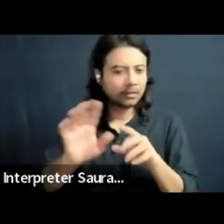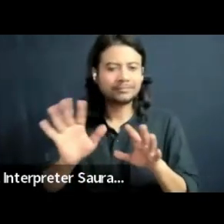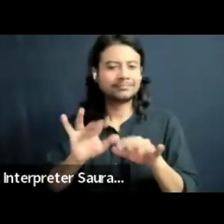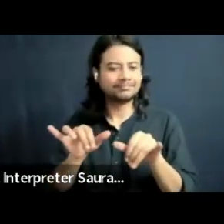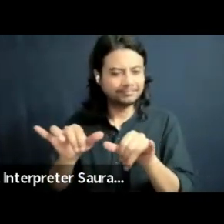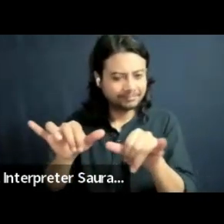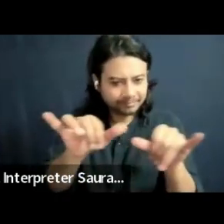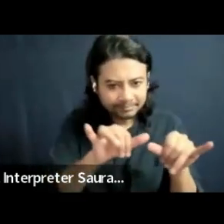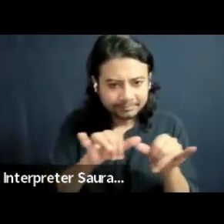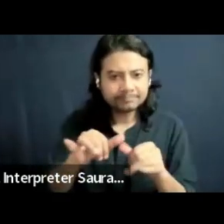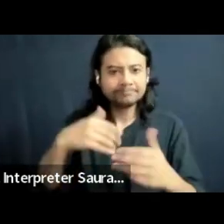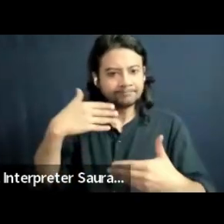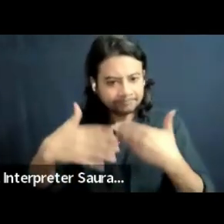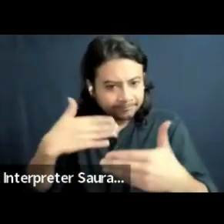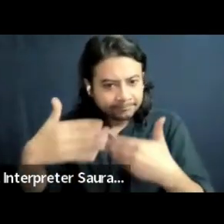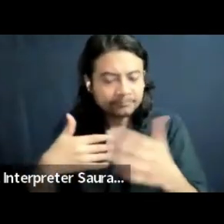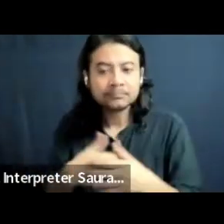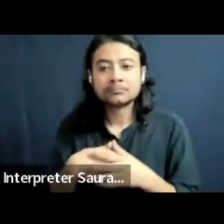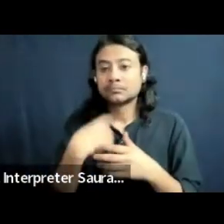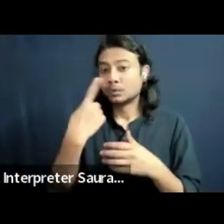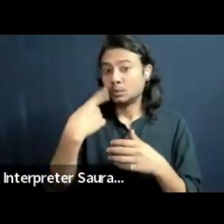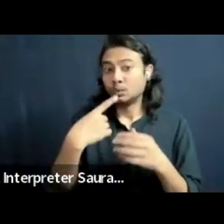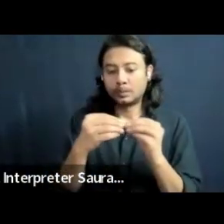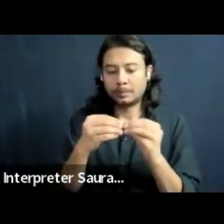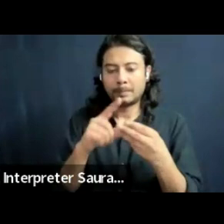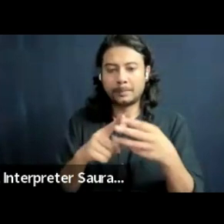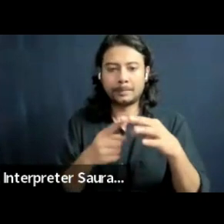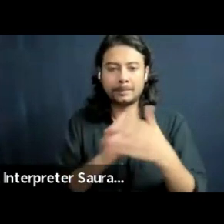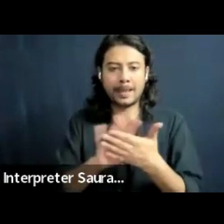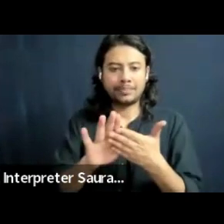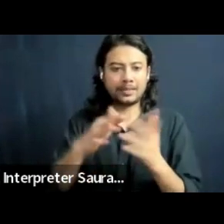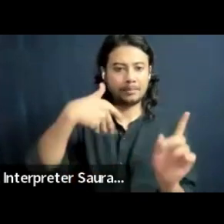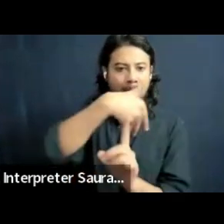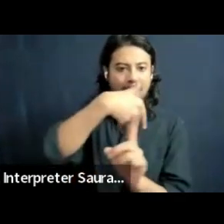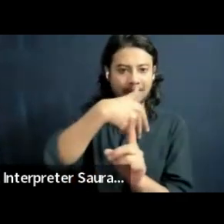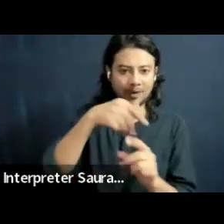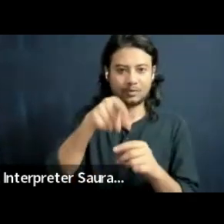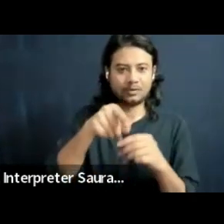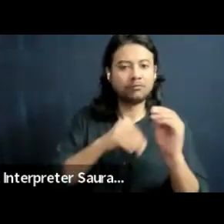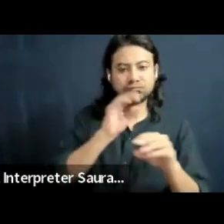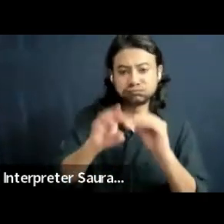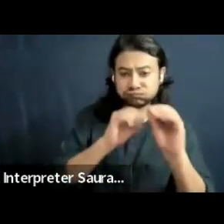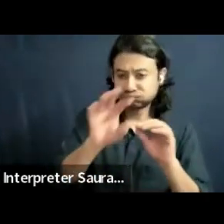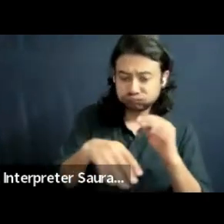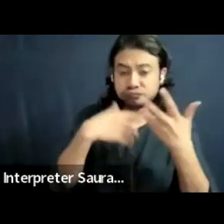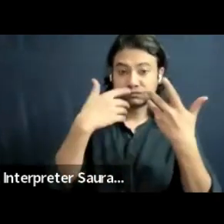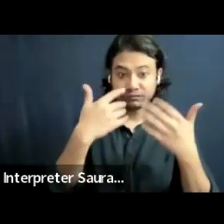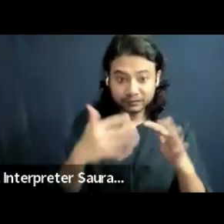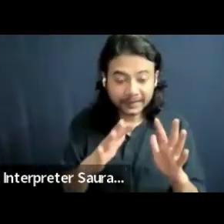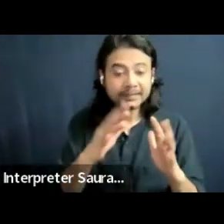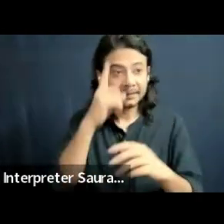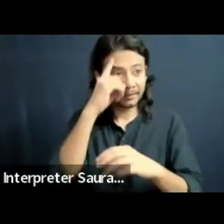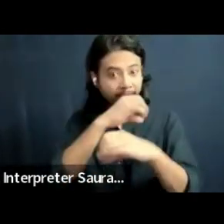us will be doing the context setting. Then we will be going to the understanding the landscape of disability,